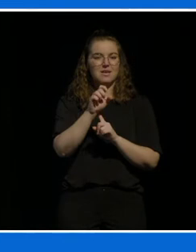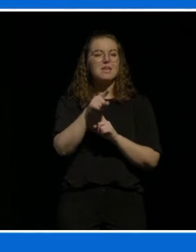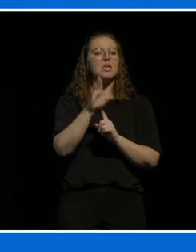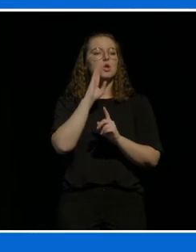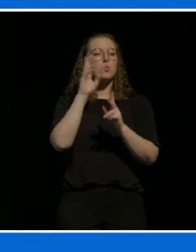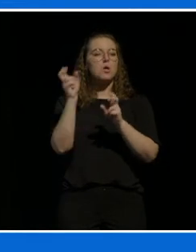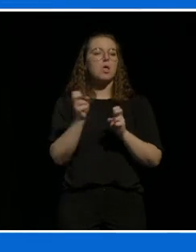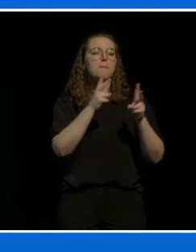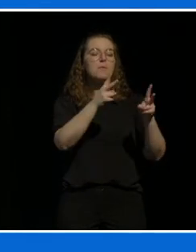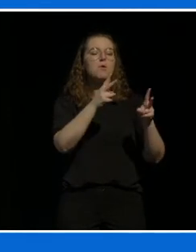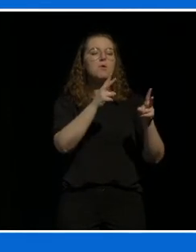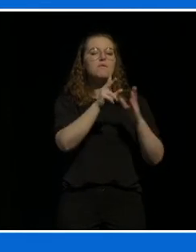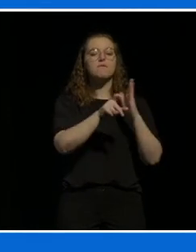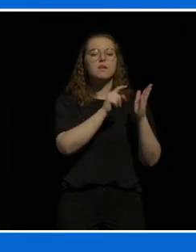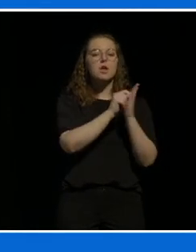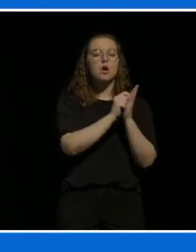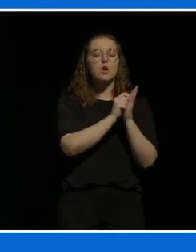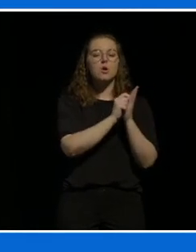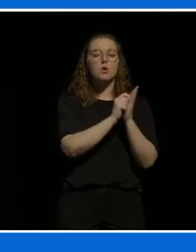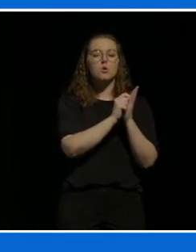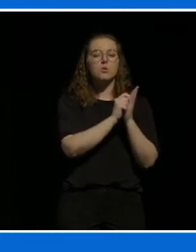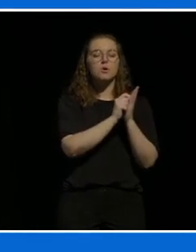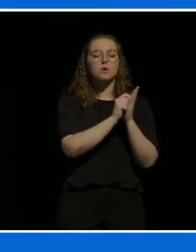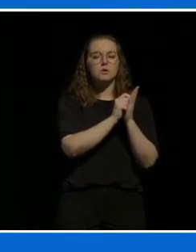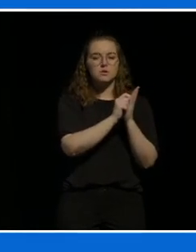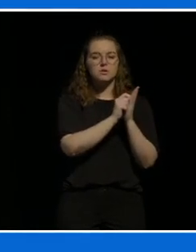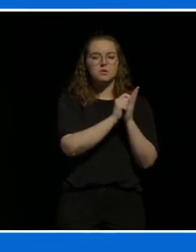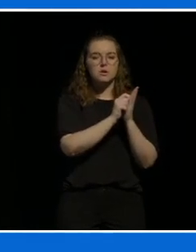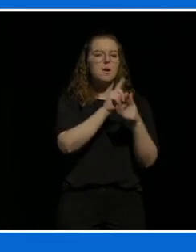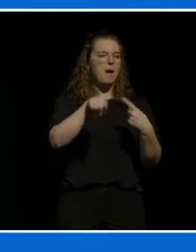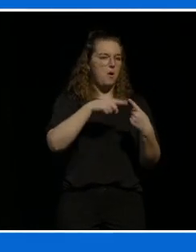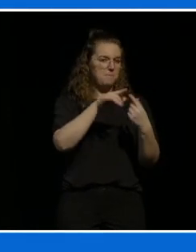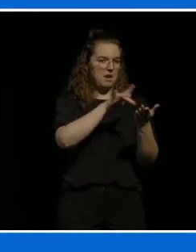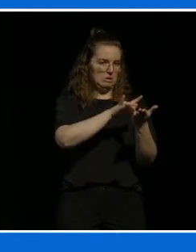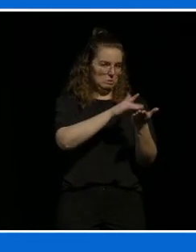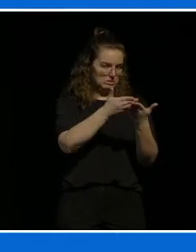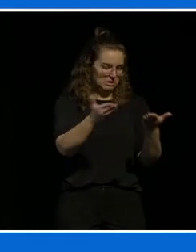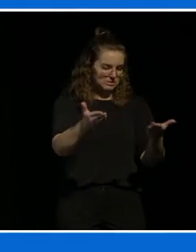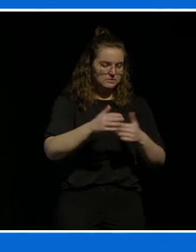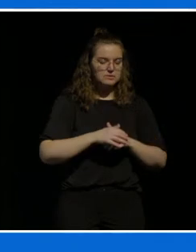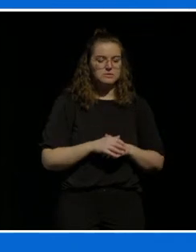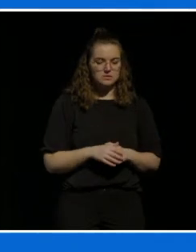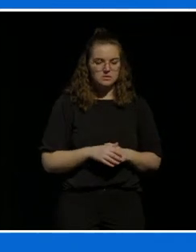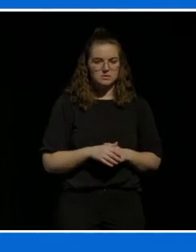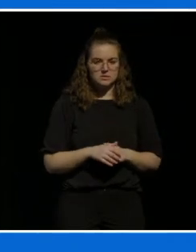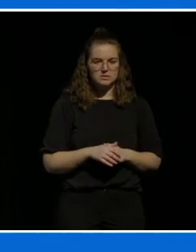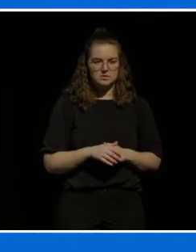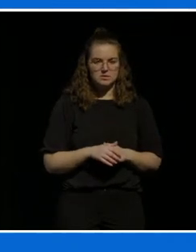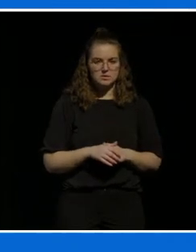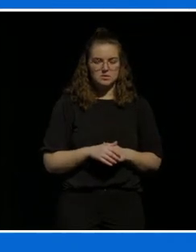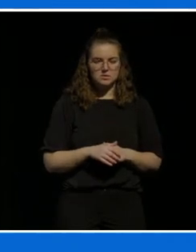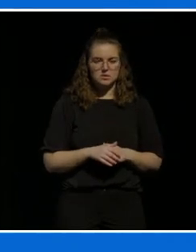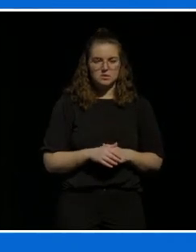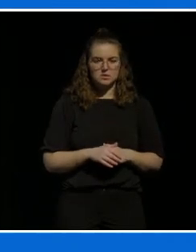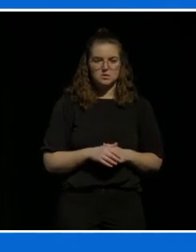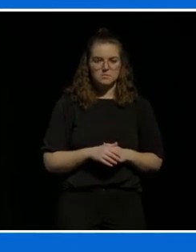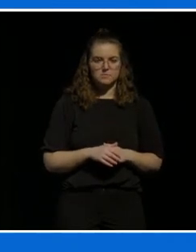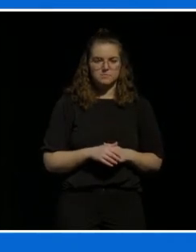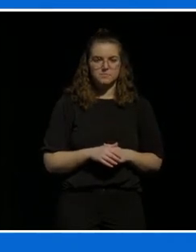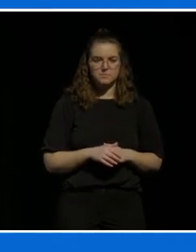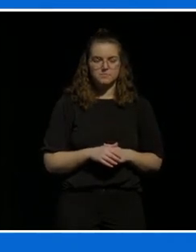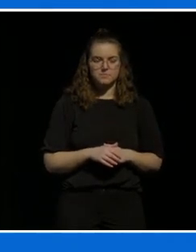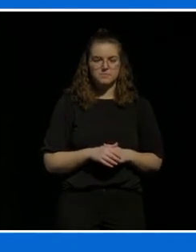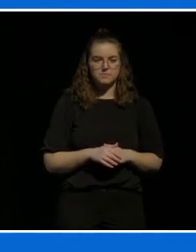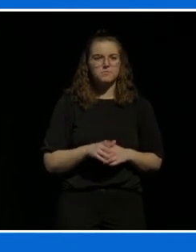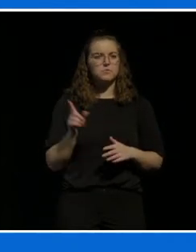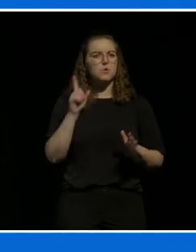videos about like myth-busting TikTok videos and all that stuff, right? Medical stuff. So you guys talked about how you should be like about digital literacy and how